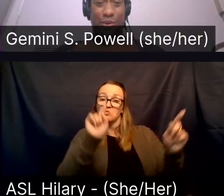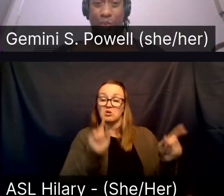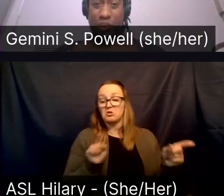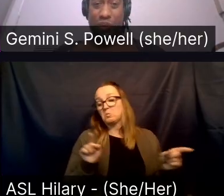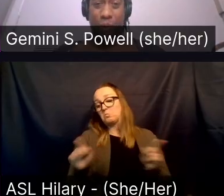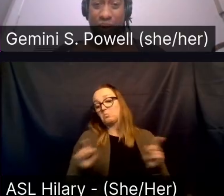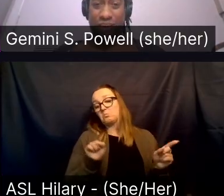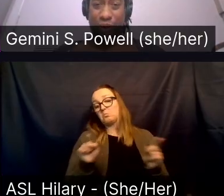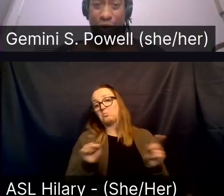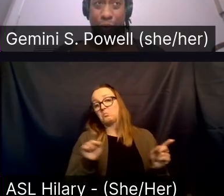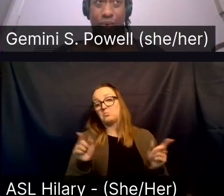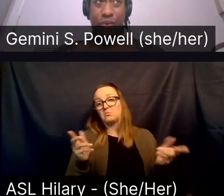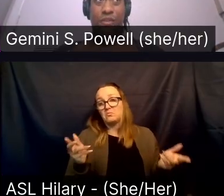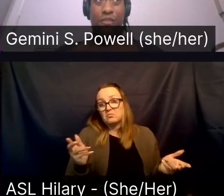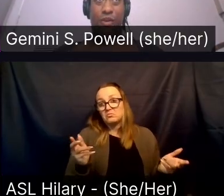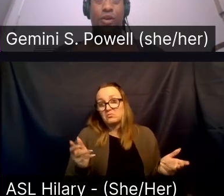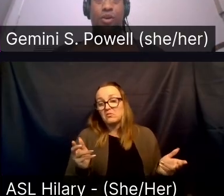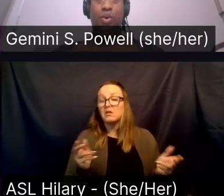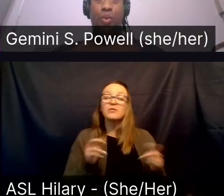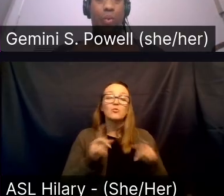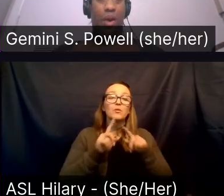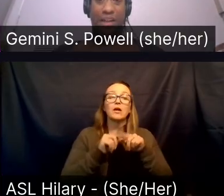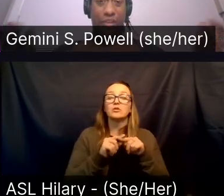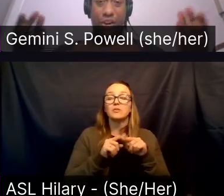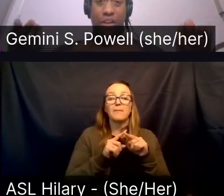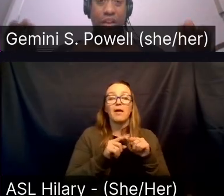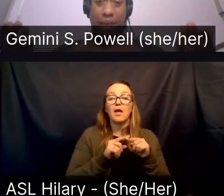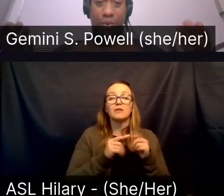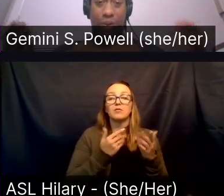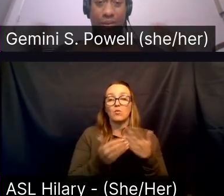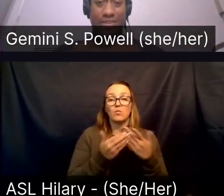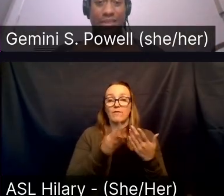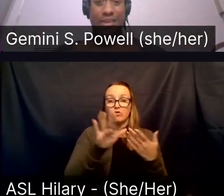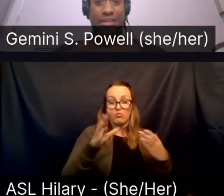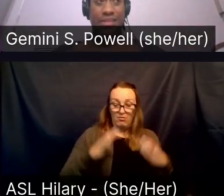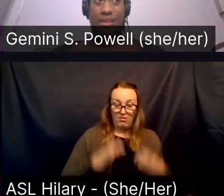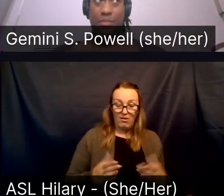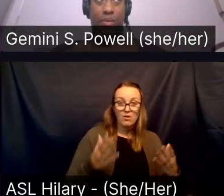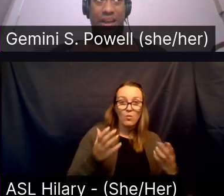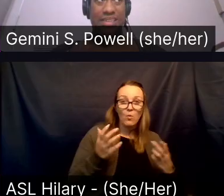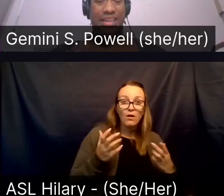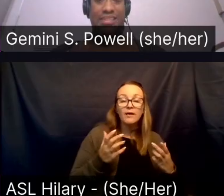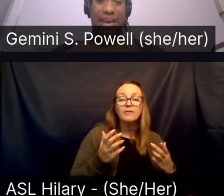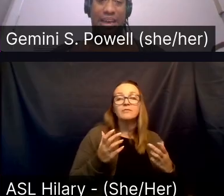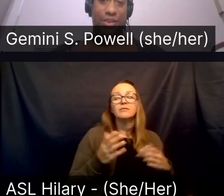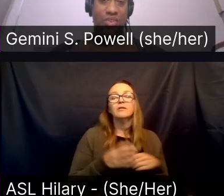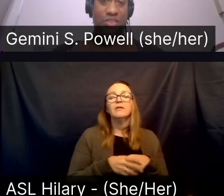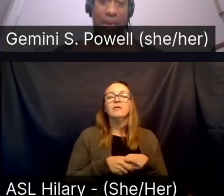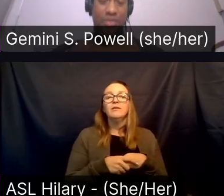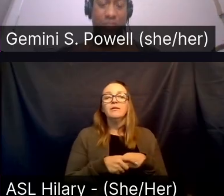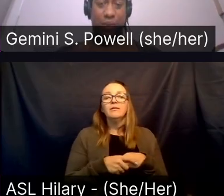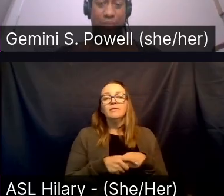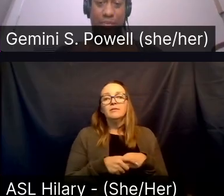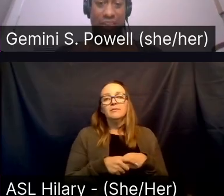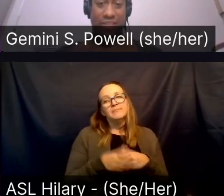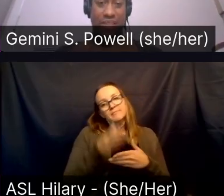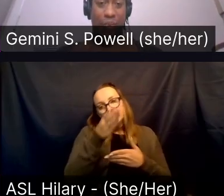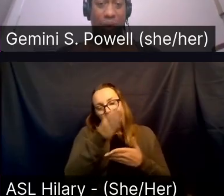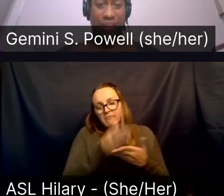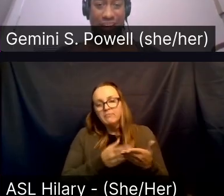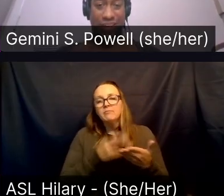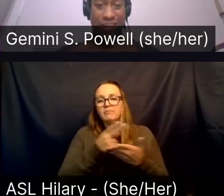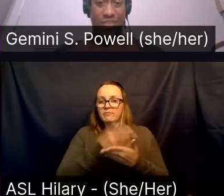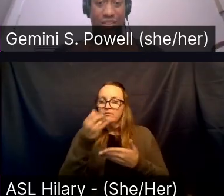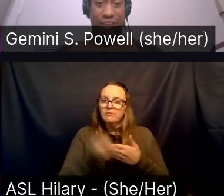just, what do you want to do for whatever your client wants? Some projects I use TypeScript because